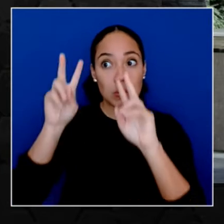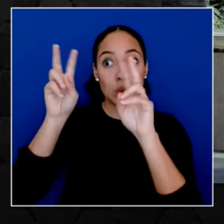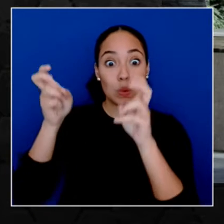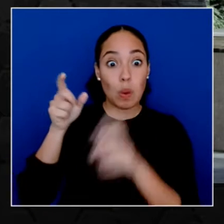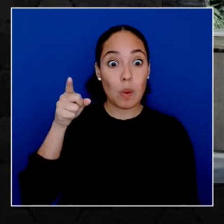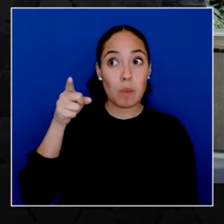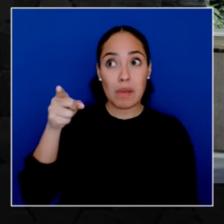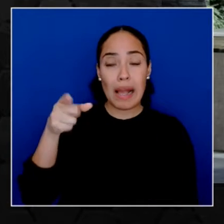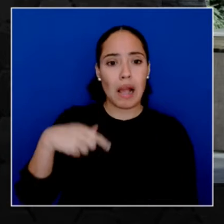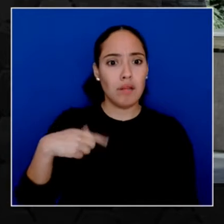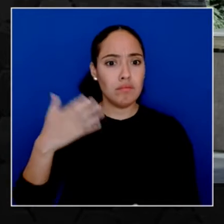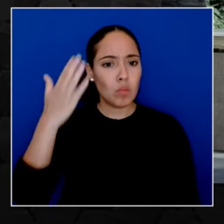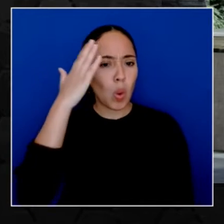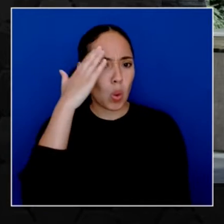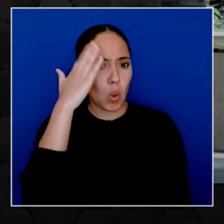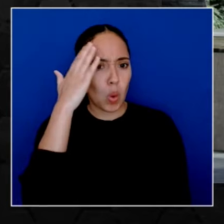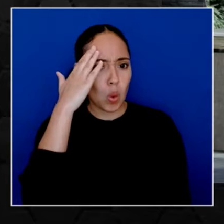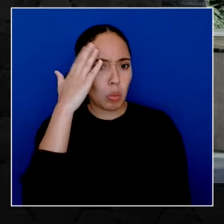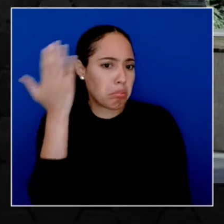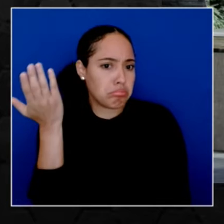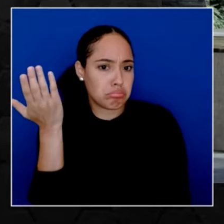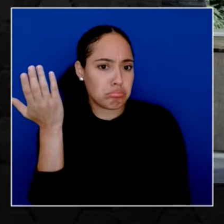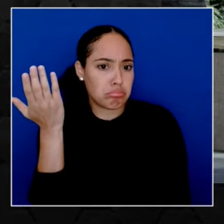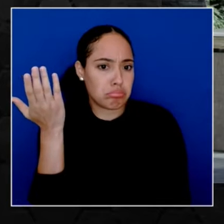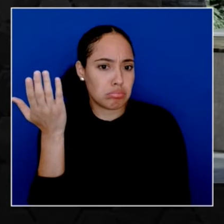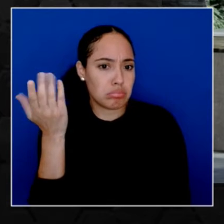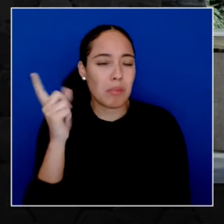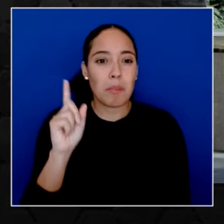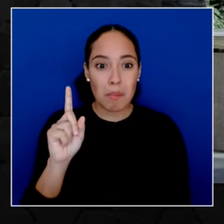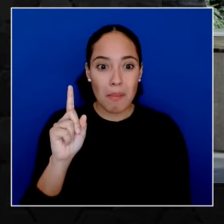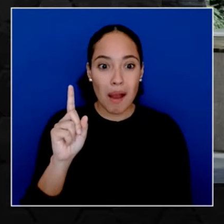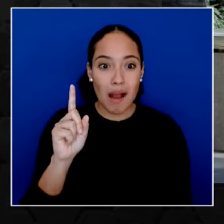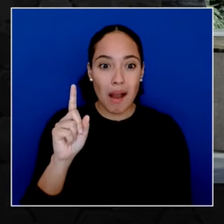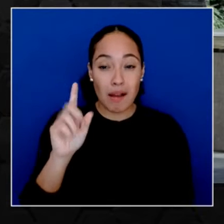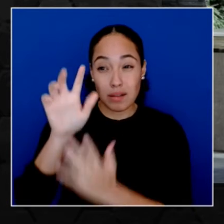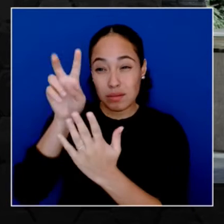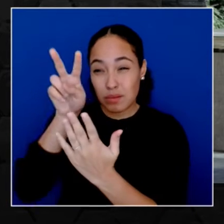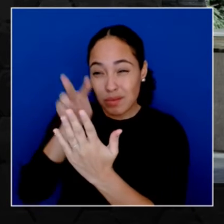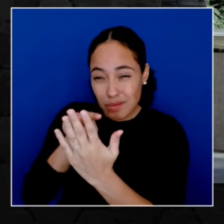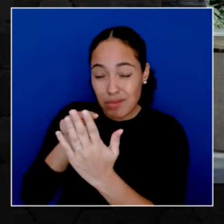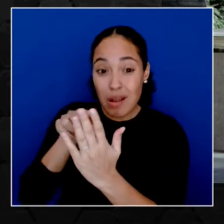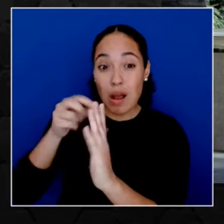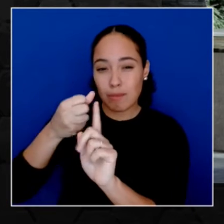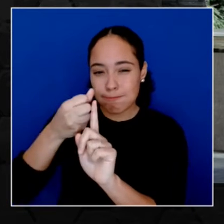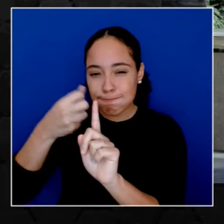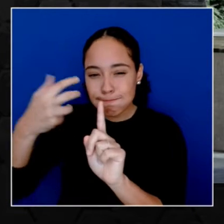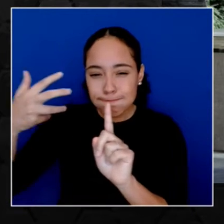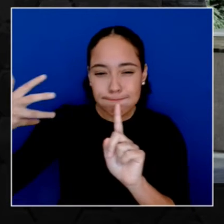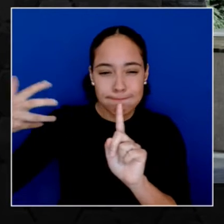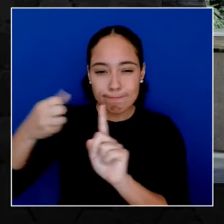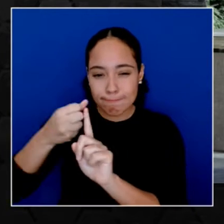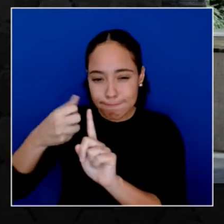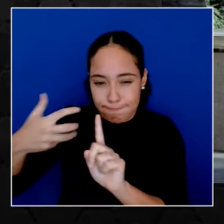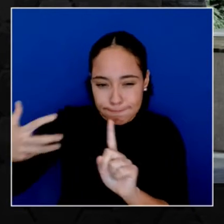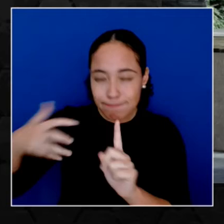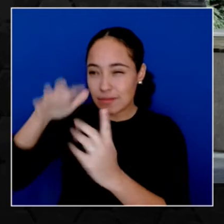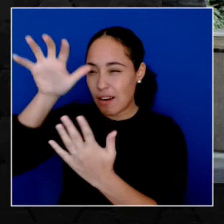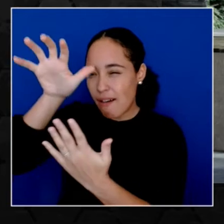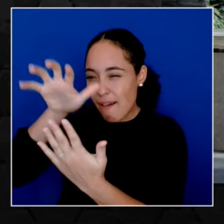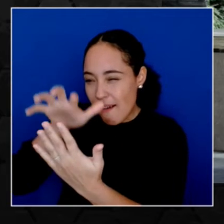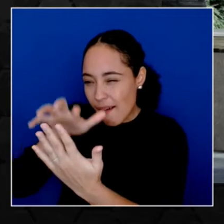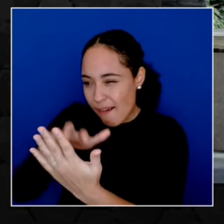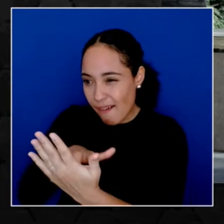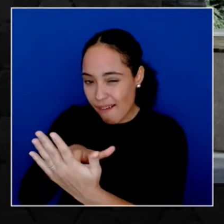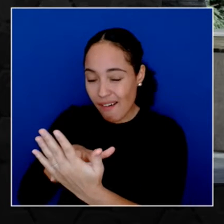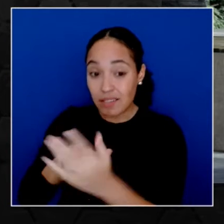particular topic. So in video-based learning, you have to go through the entire video to find out which part you want to learn and which part